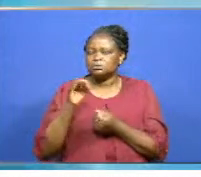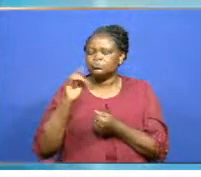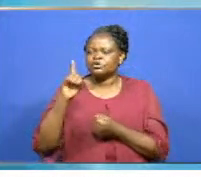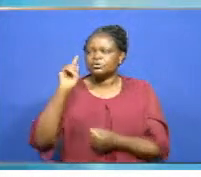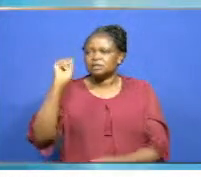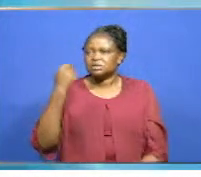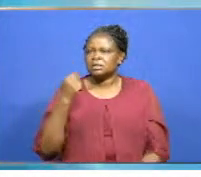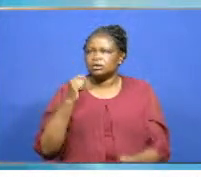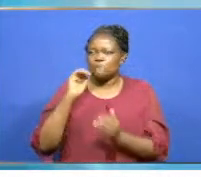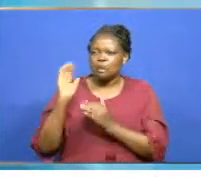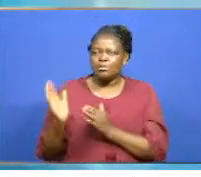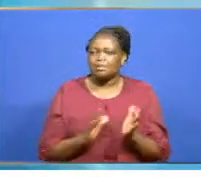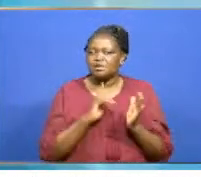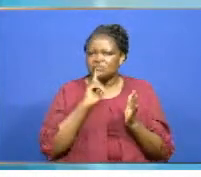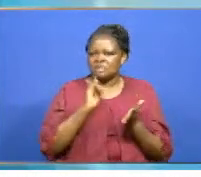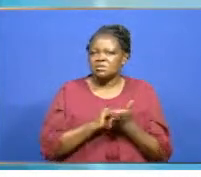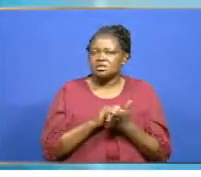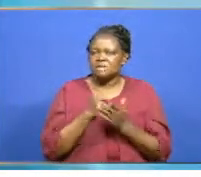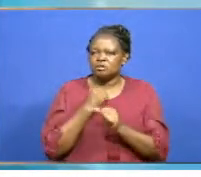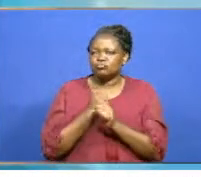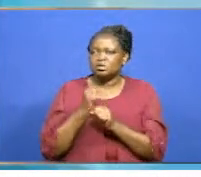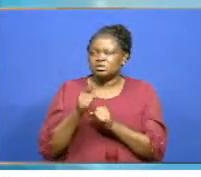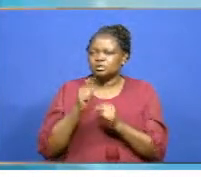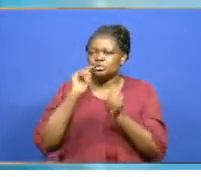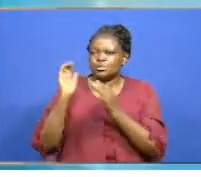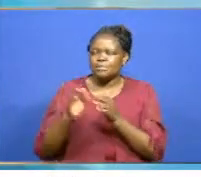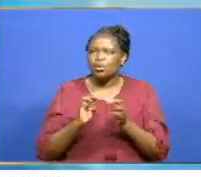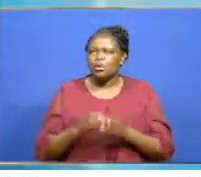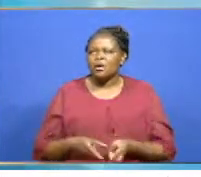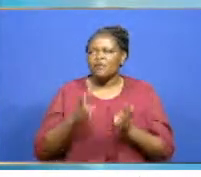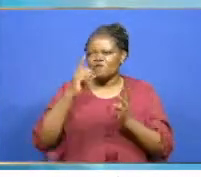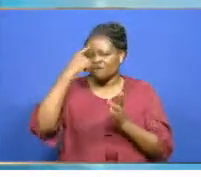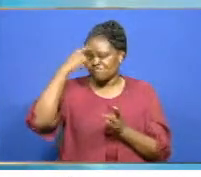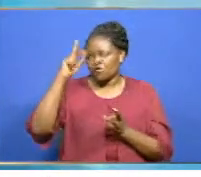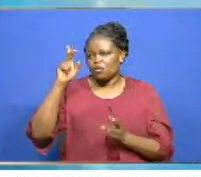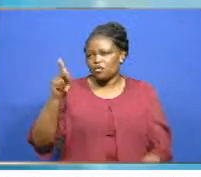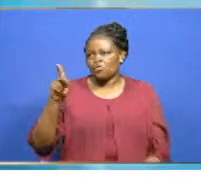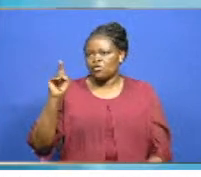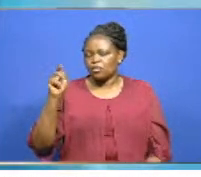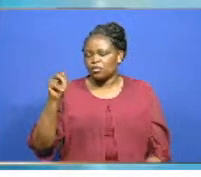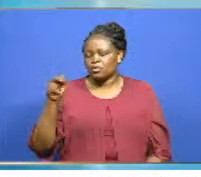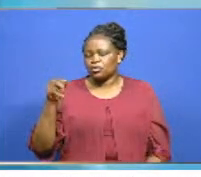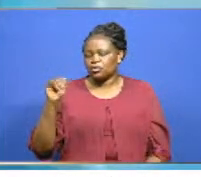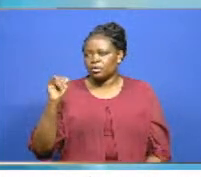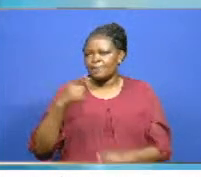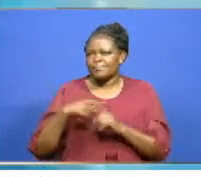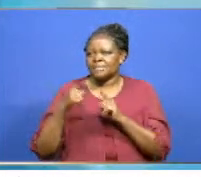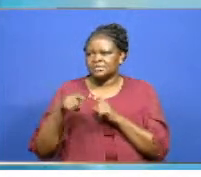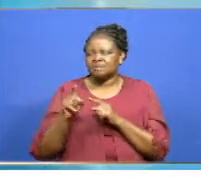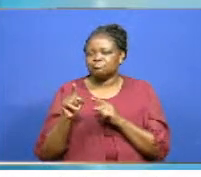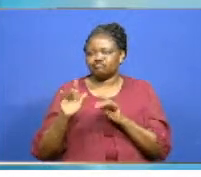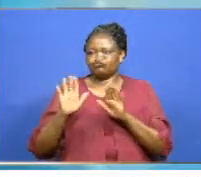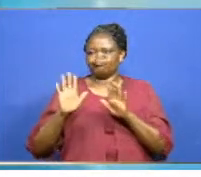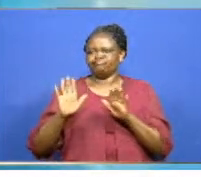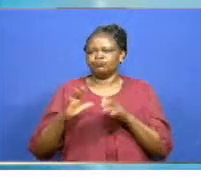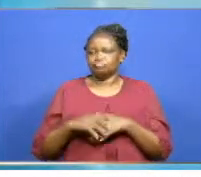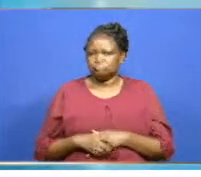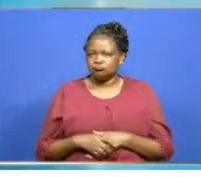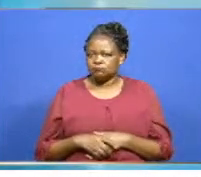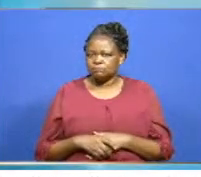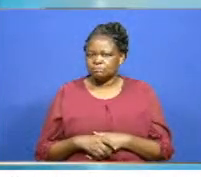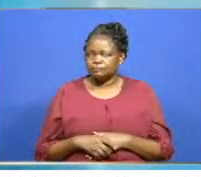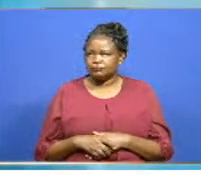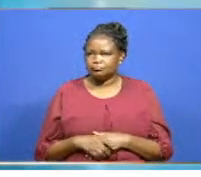were preparing and saying they are doing this to prepare way for Muhisa Kitui. But I think he's kept off from that. Yes.